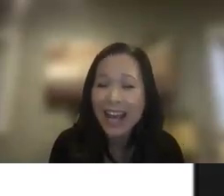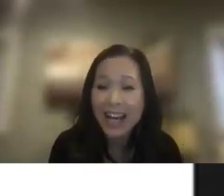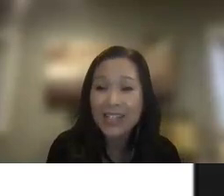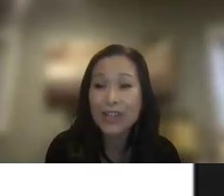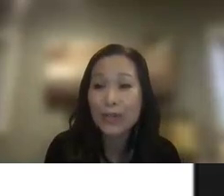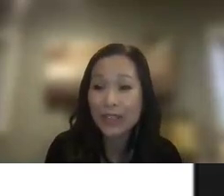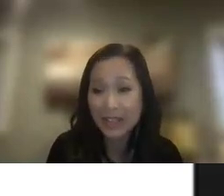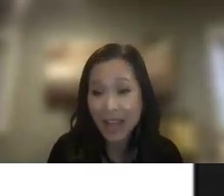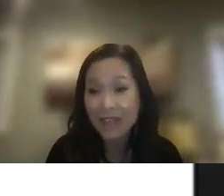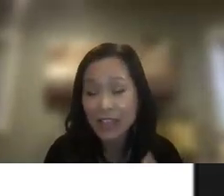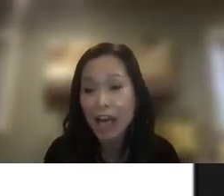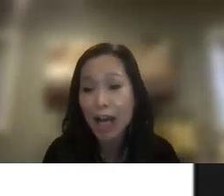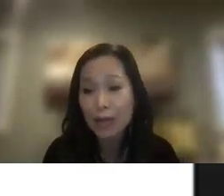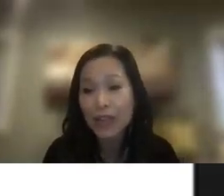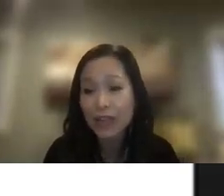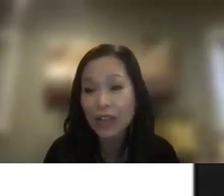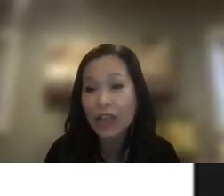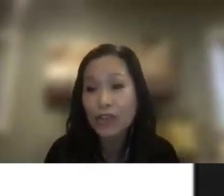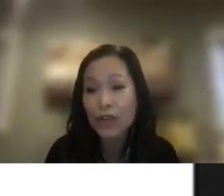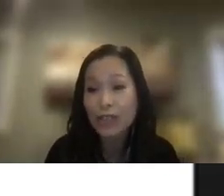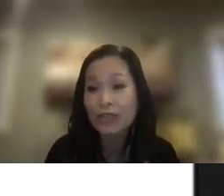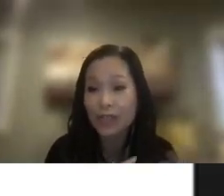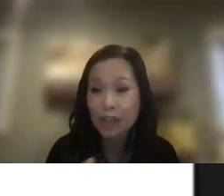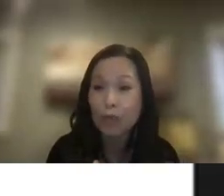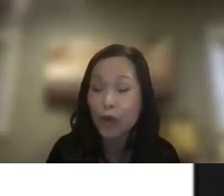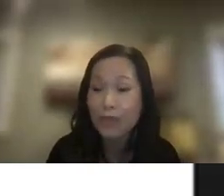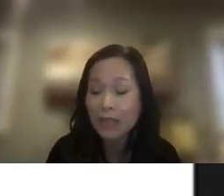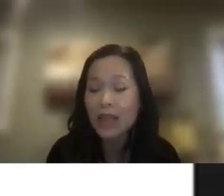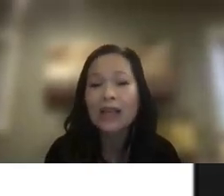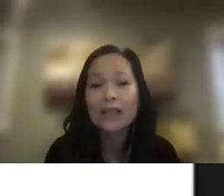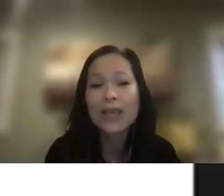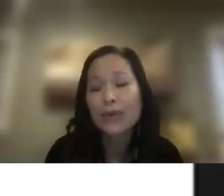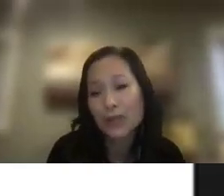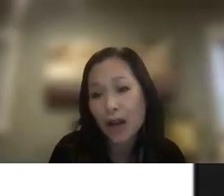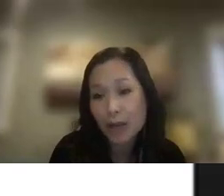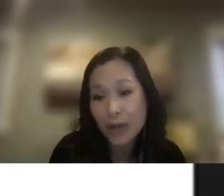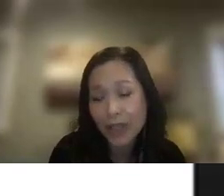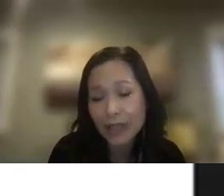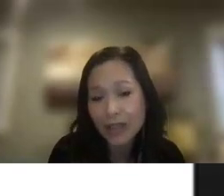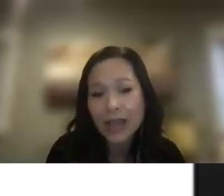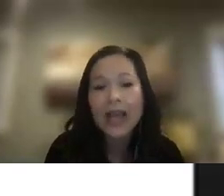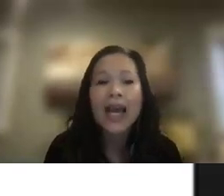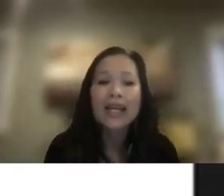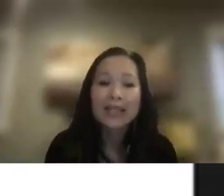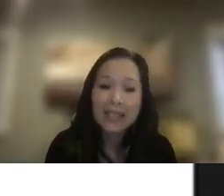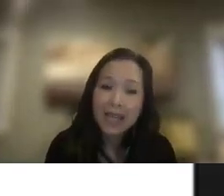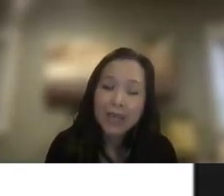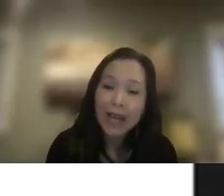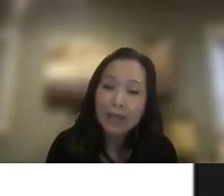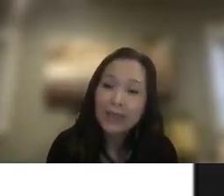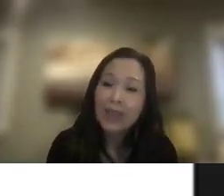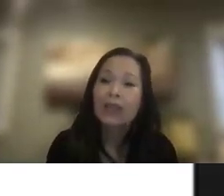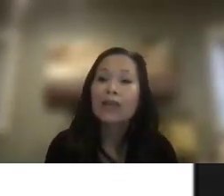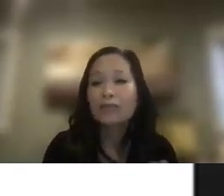what, I just don't really have the time within the constraints of this appointment to be able to talk about it. And at the